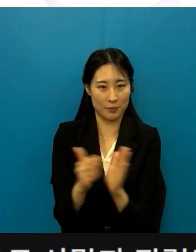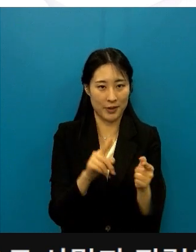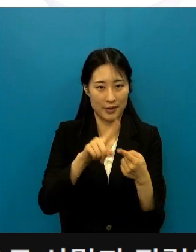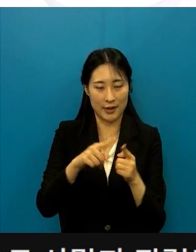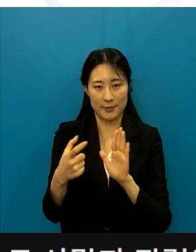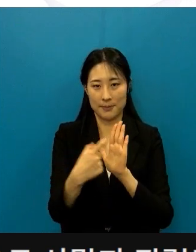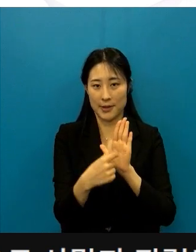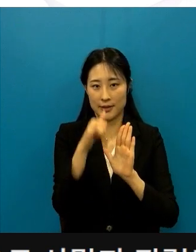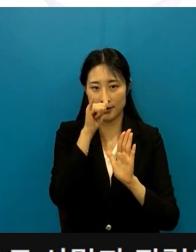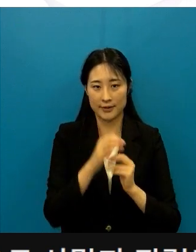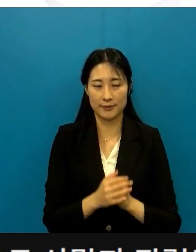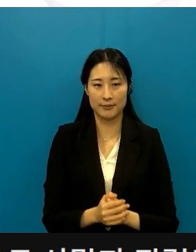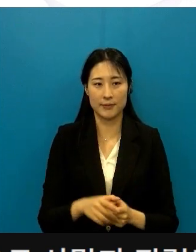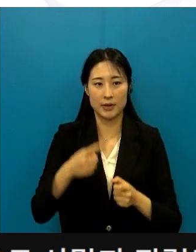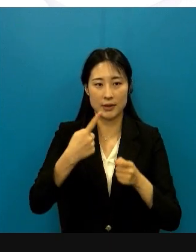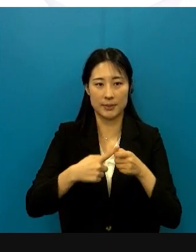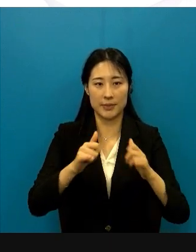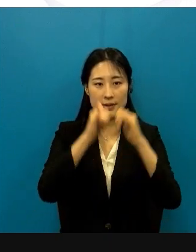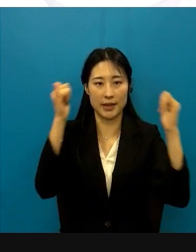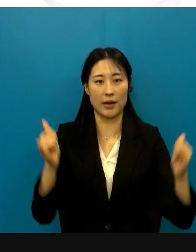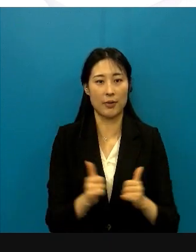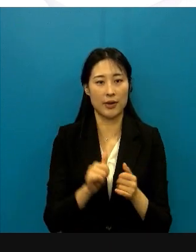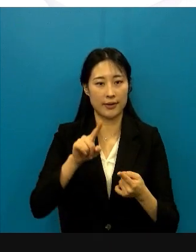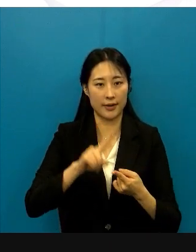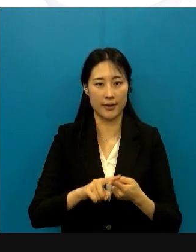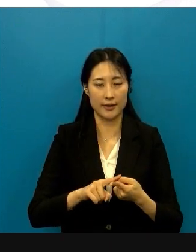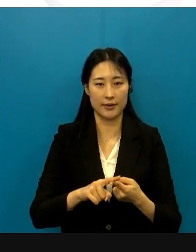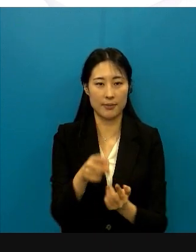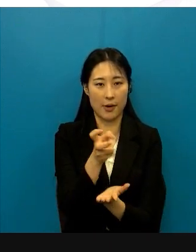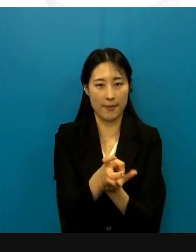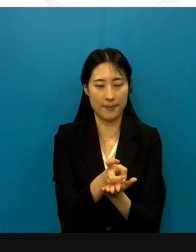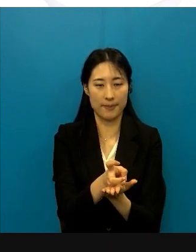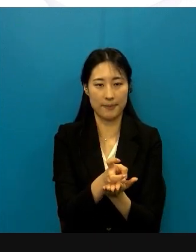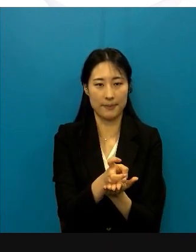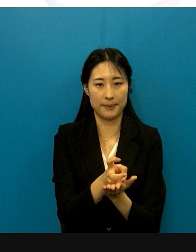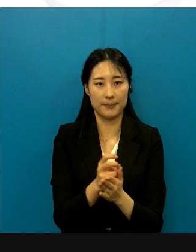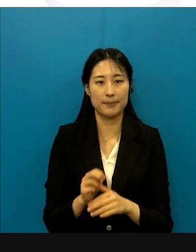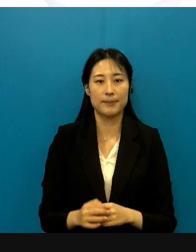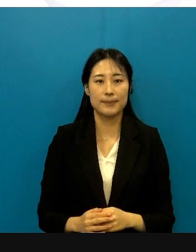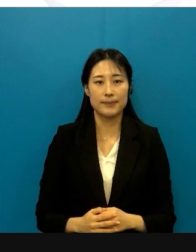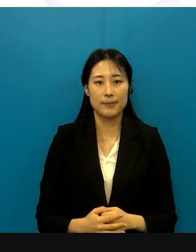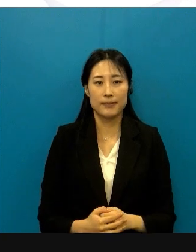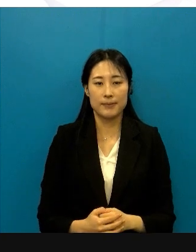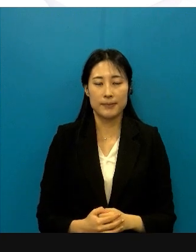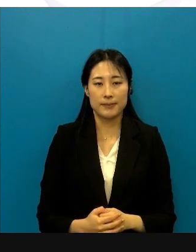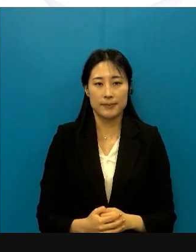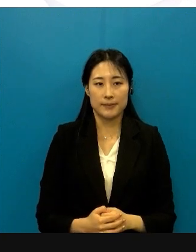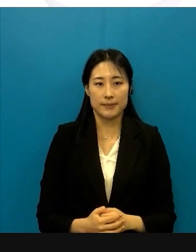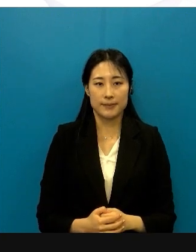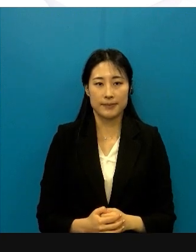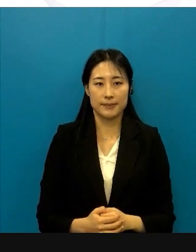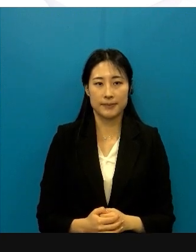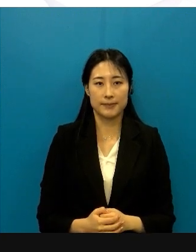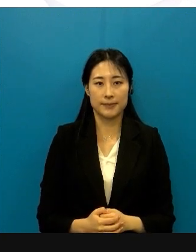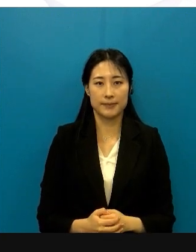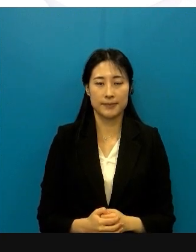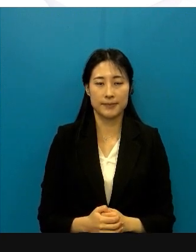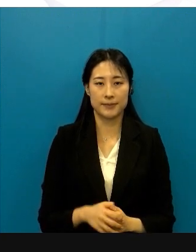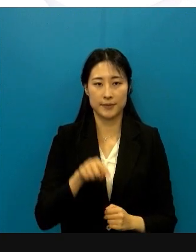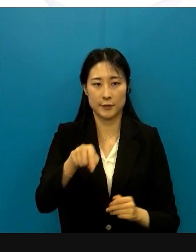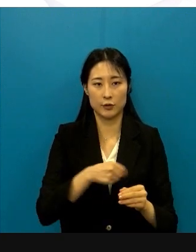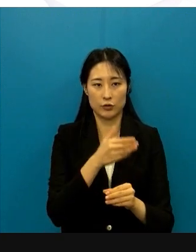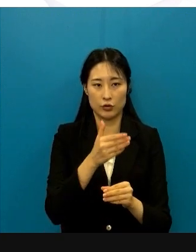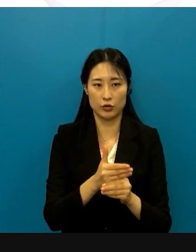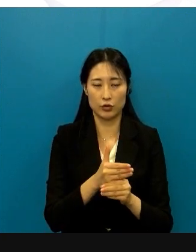And 4 of those, the book 5, 9, 11, and 12,